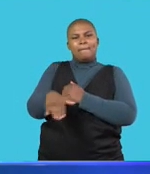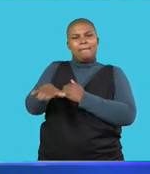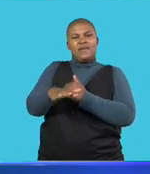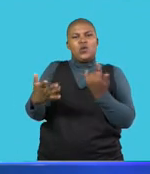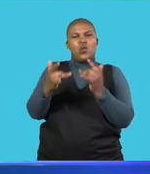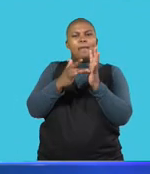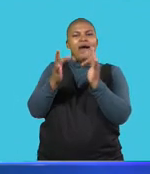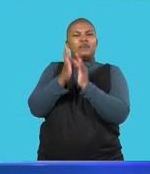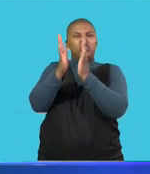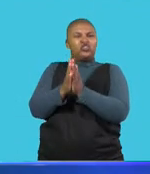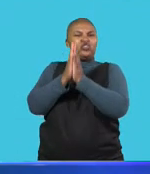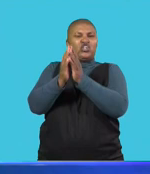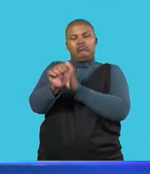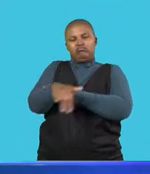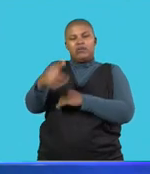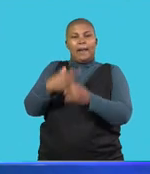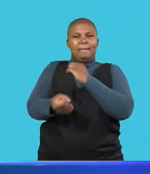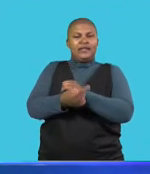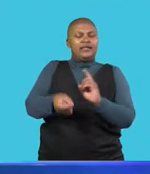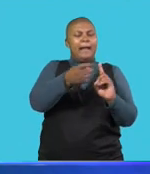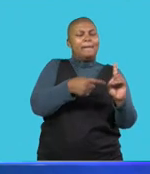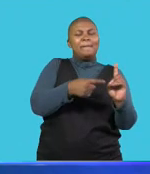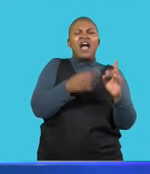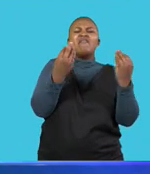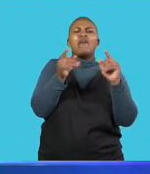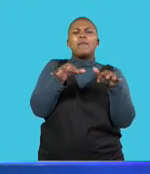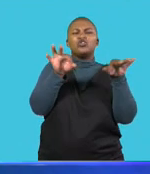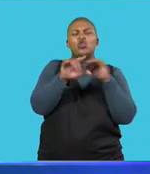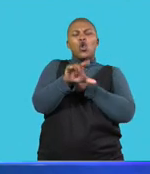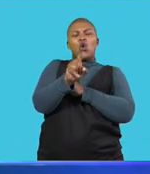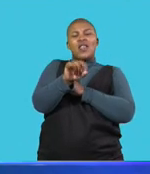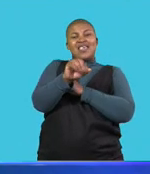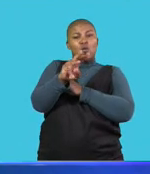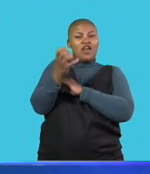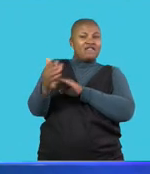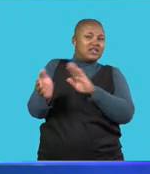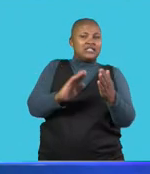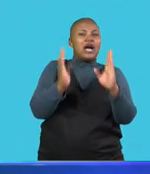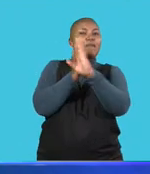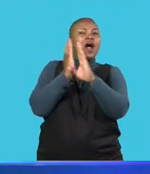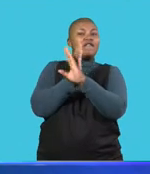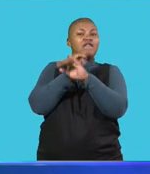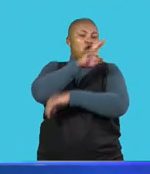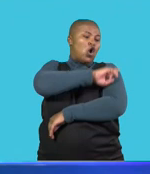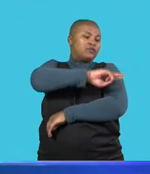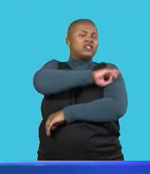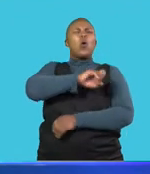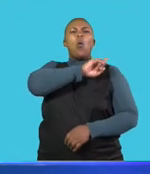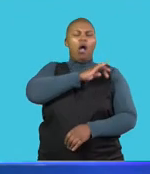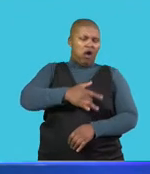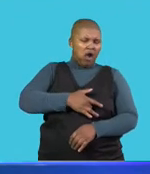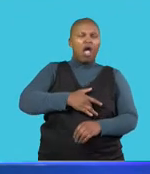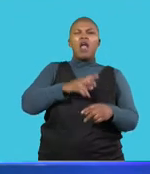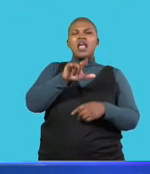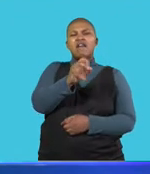today. The 36-year-old Lolliwe hitmaker passed away at a private hospital on Monday following her liver